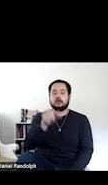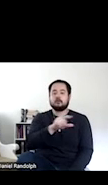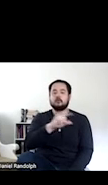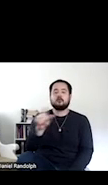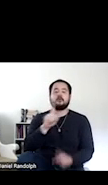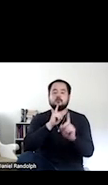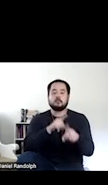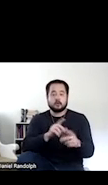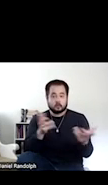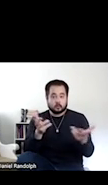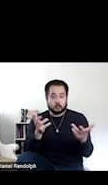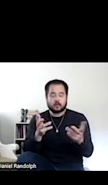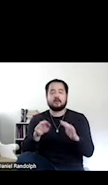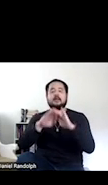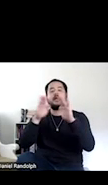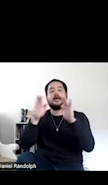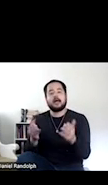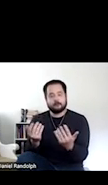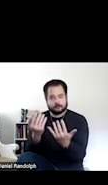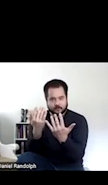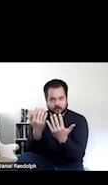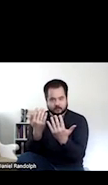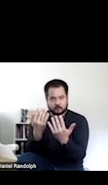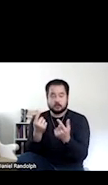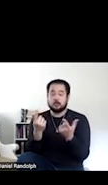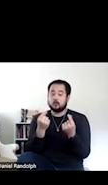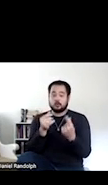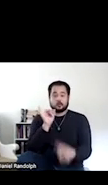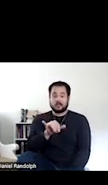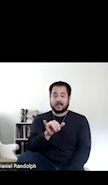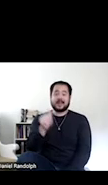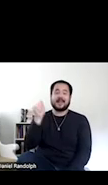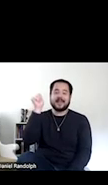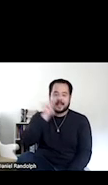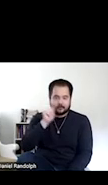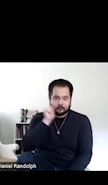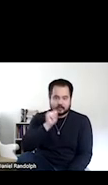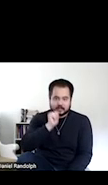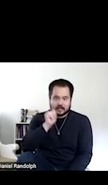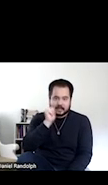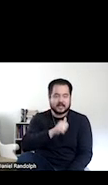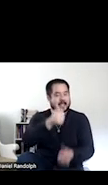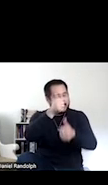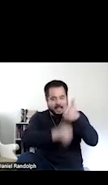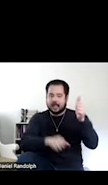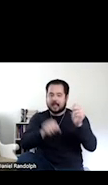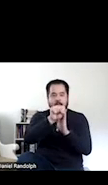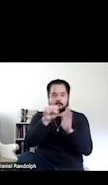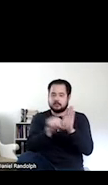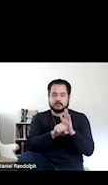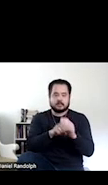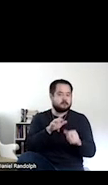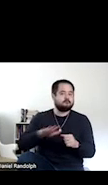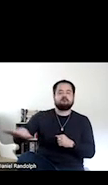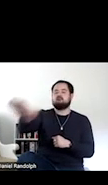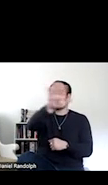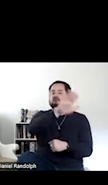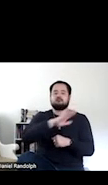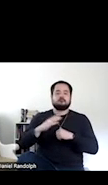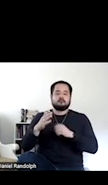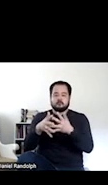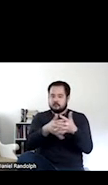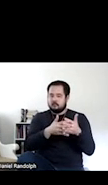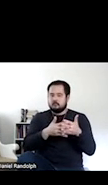is something that we respond to every single day in every single state in the United States of America. So of